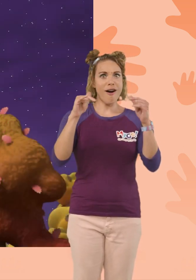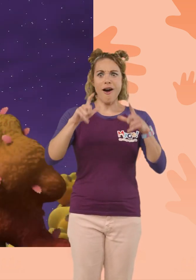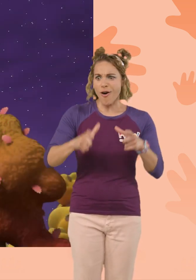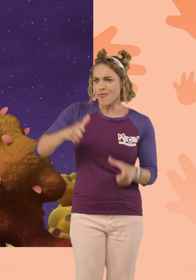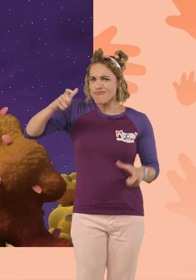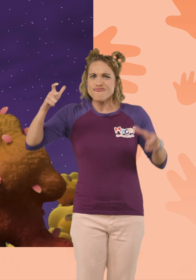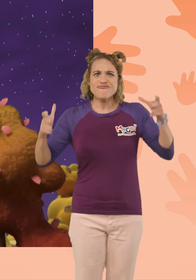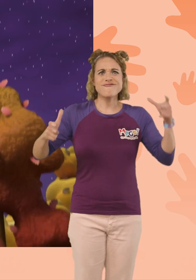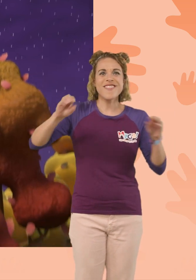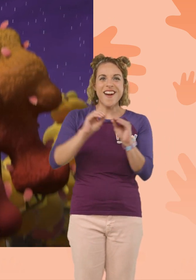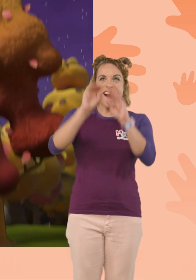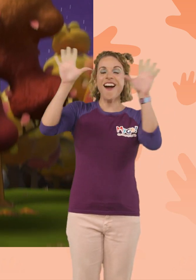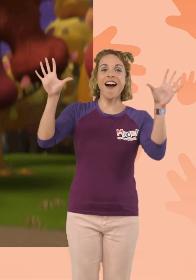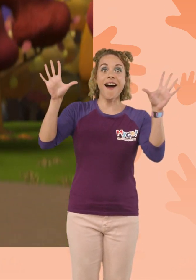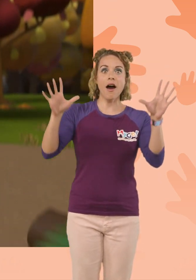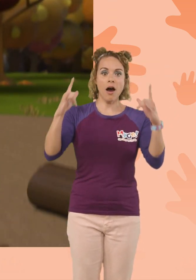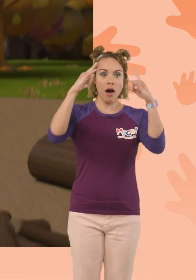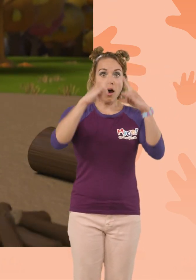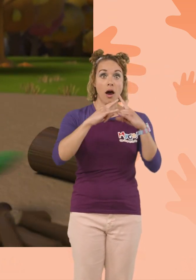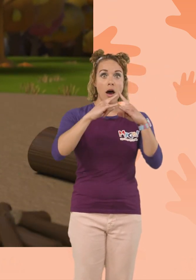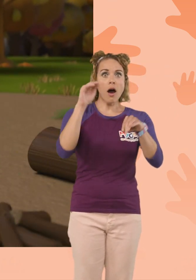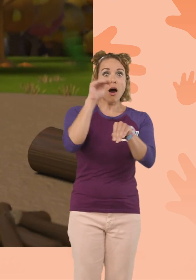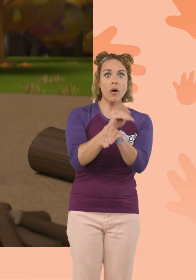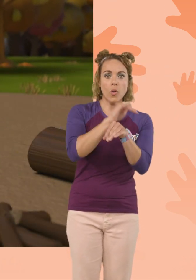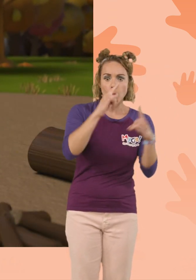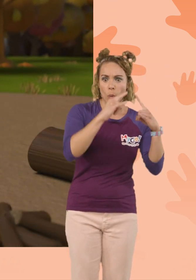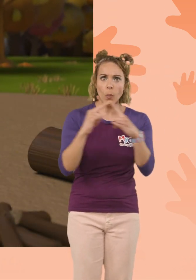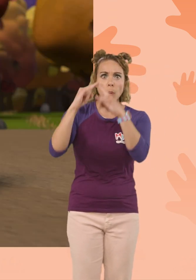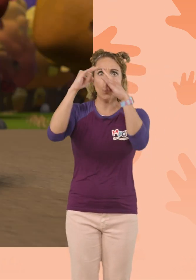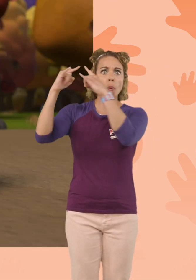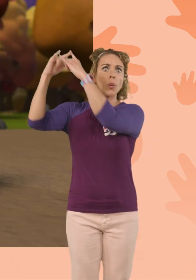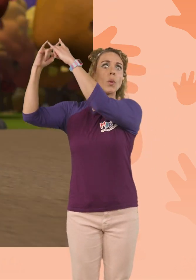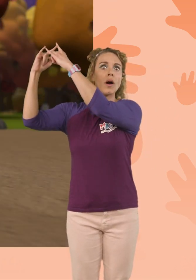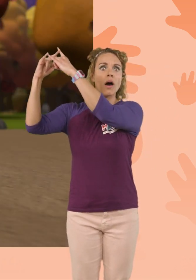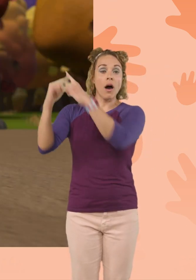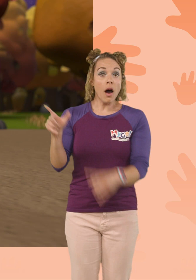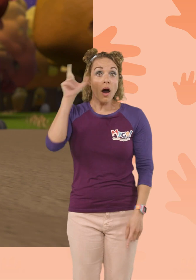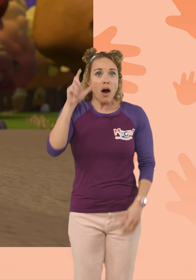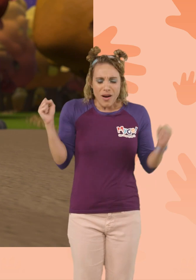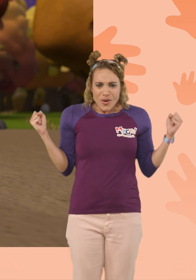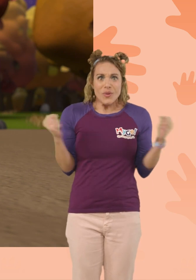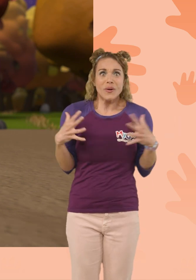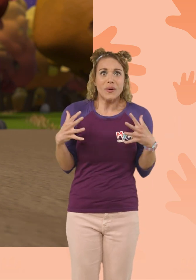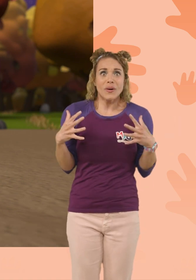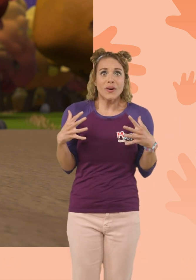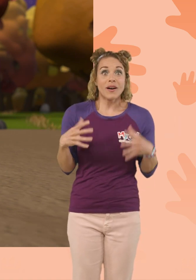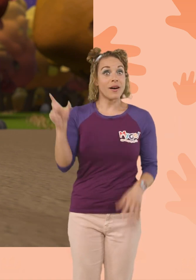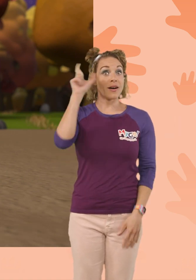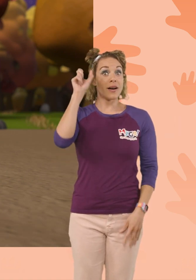Her tent was big and bright. The tent flew off at night. Then Panda got a